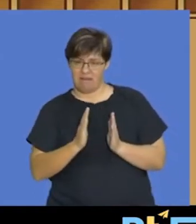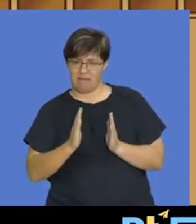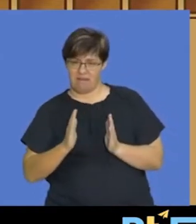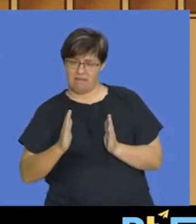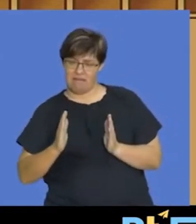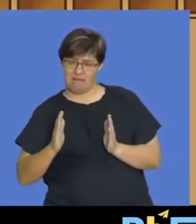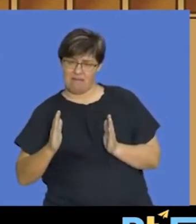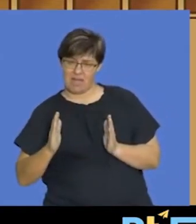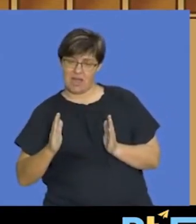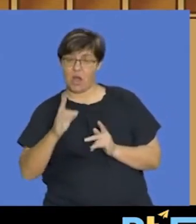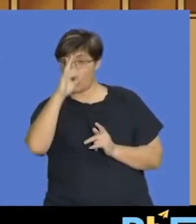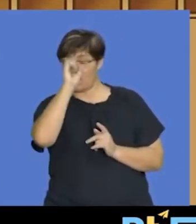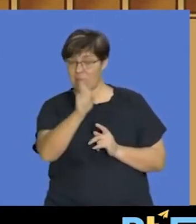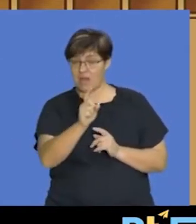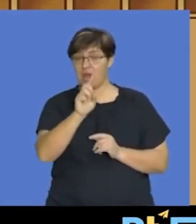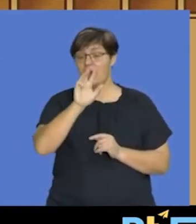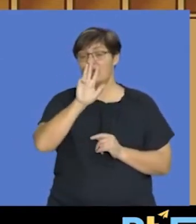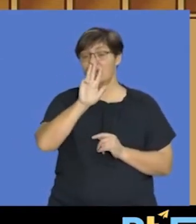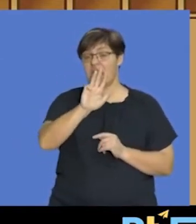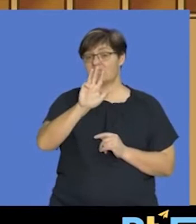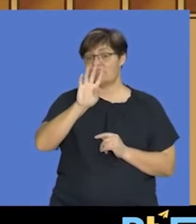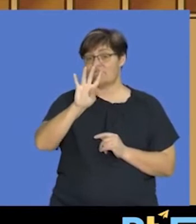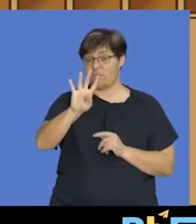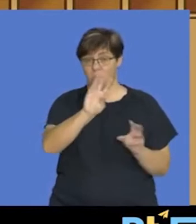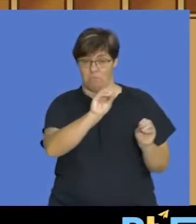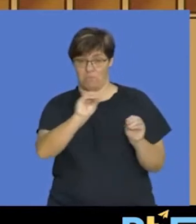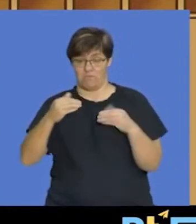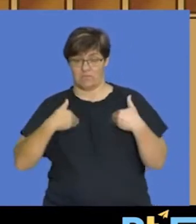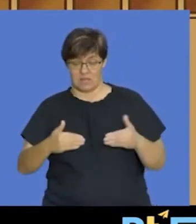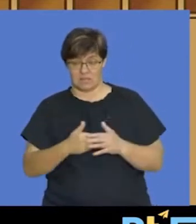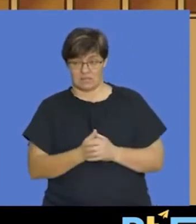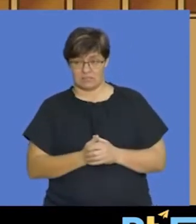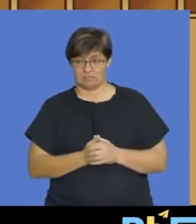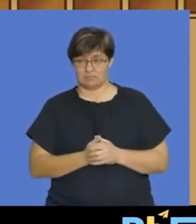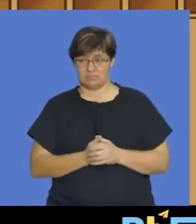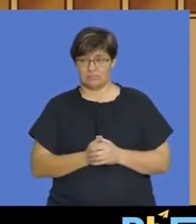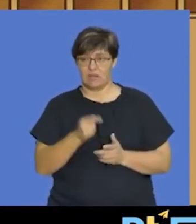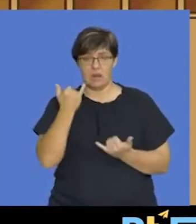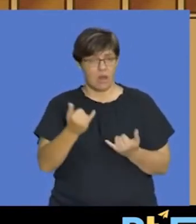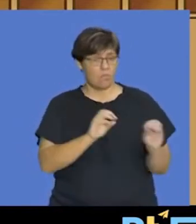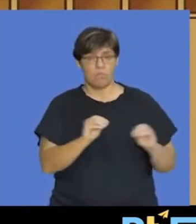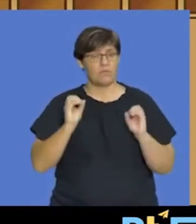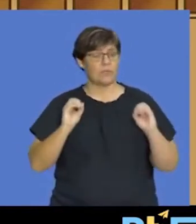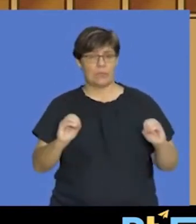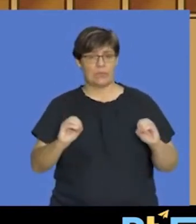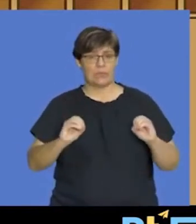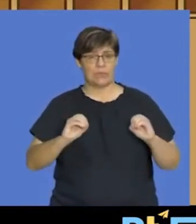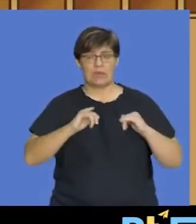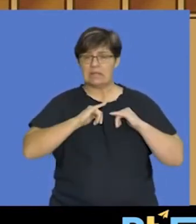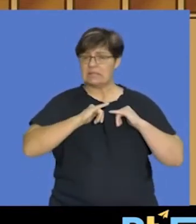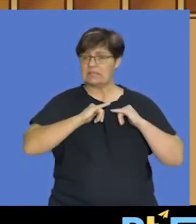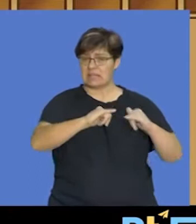okay? So remember, at 94, when it was moving, it's not moving. Static